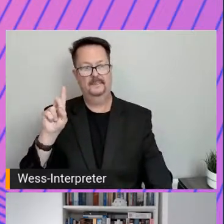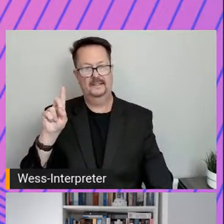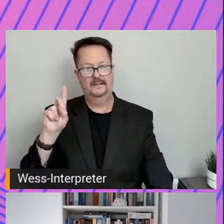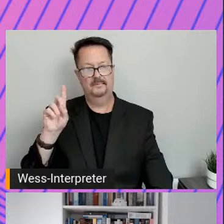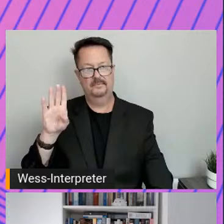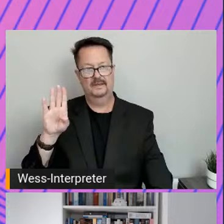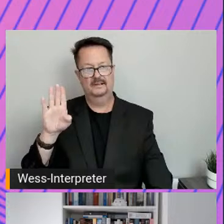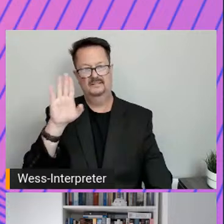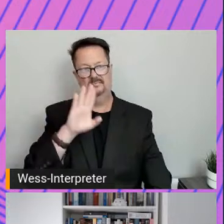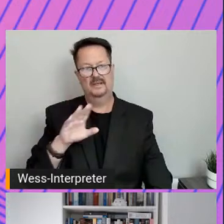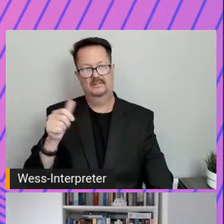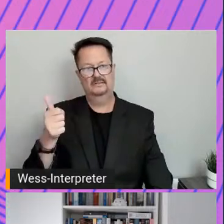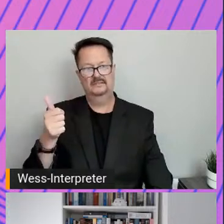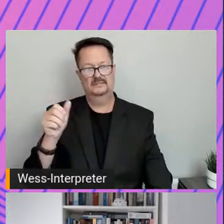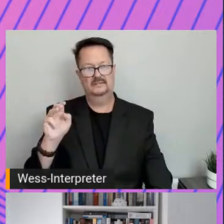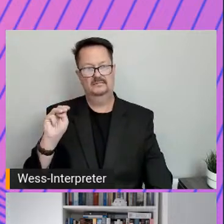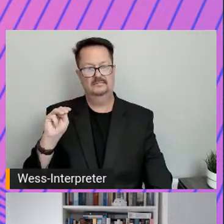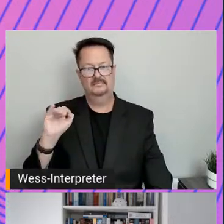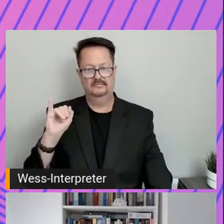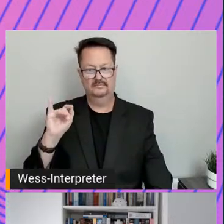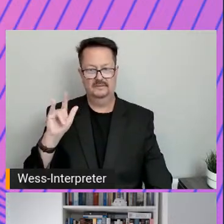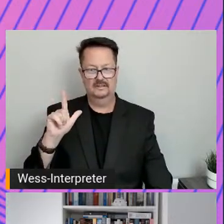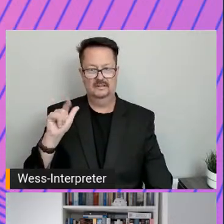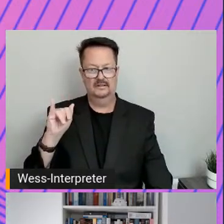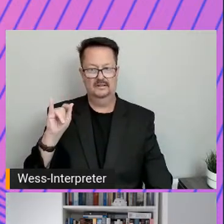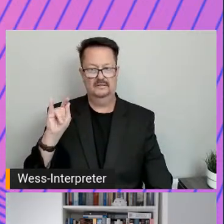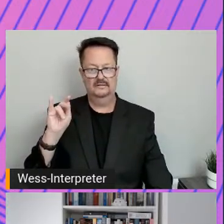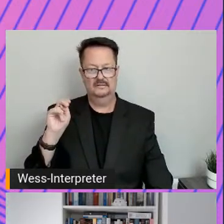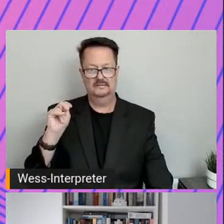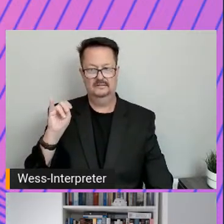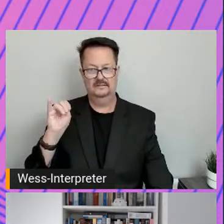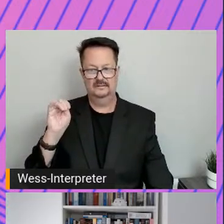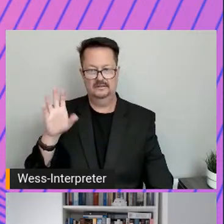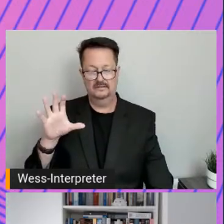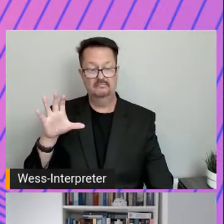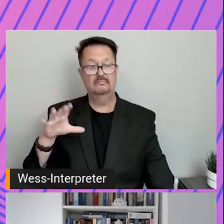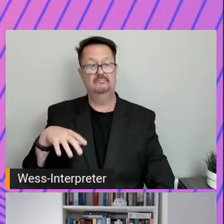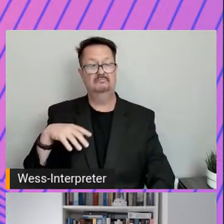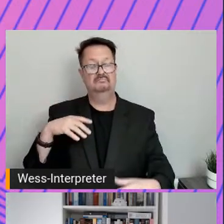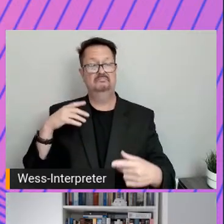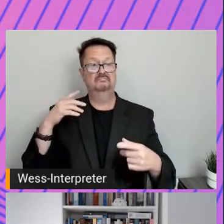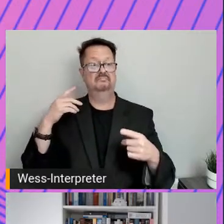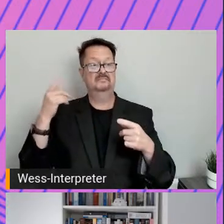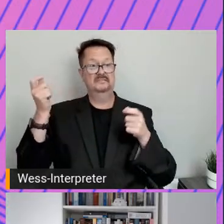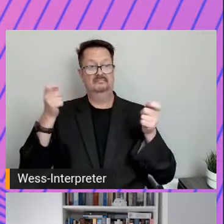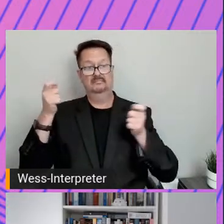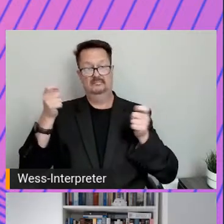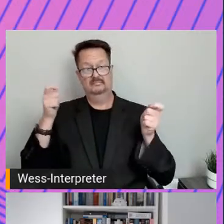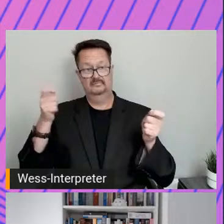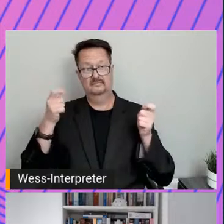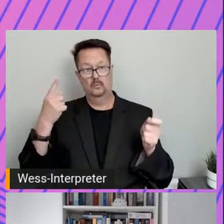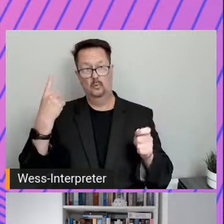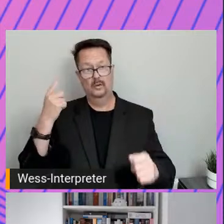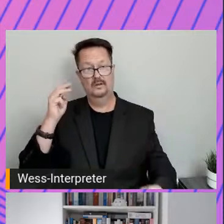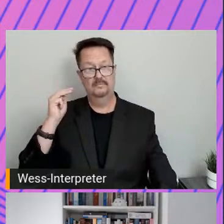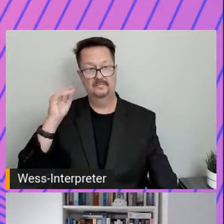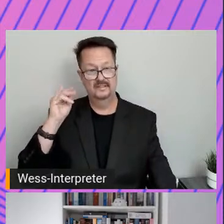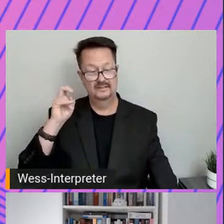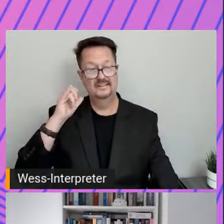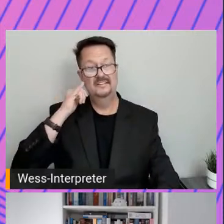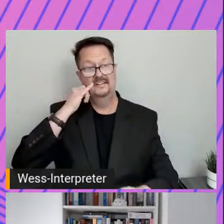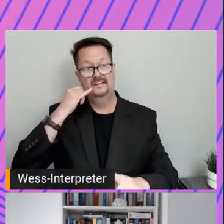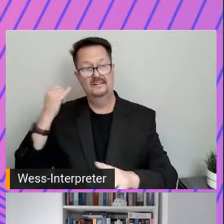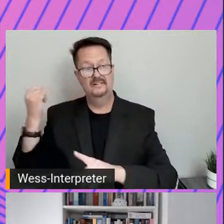10 milliseconds. So then when the response comes back, handles it for about 1 millisecond, and then it makes a call to another